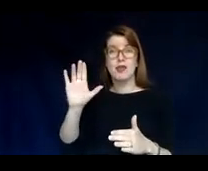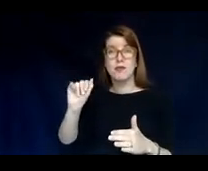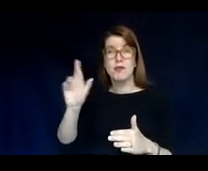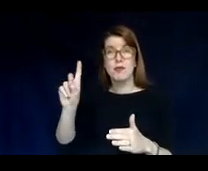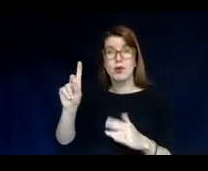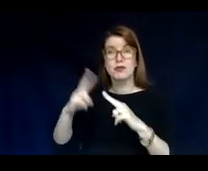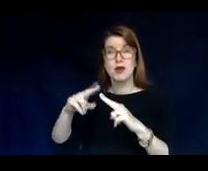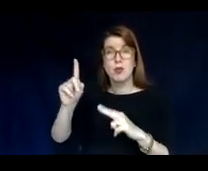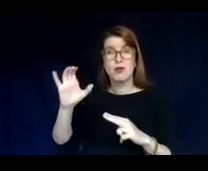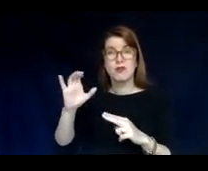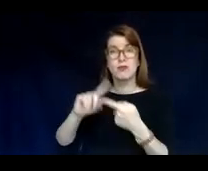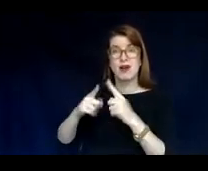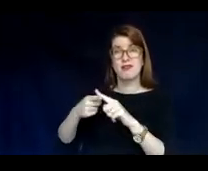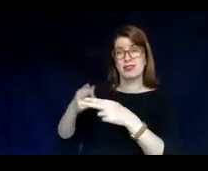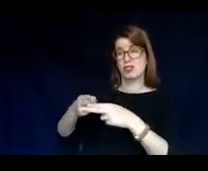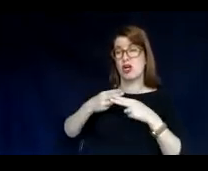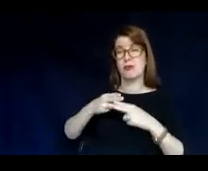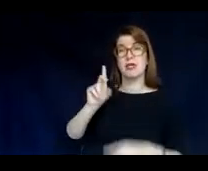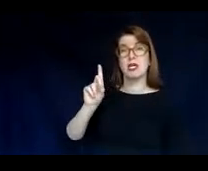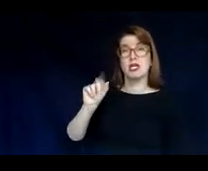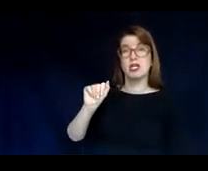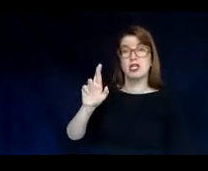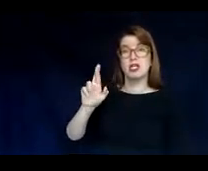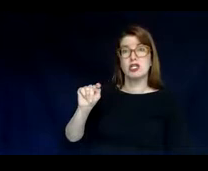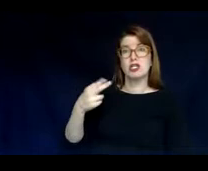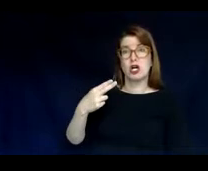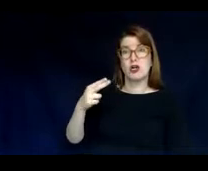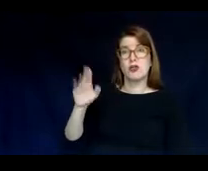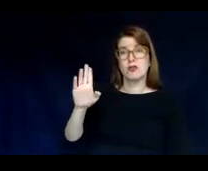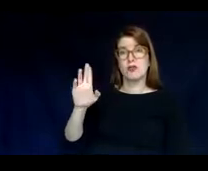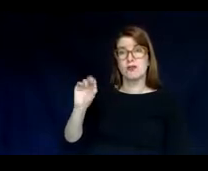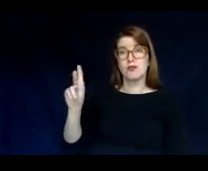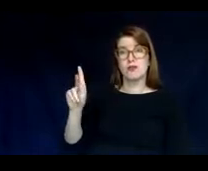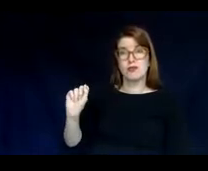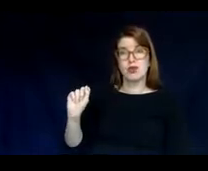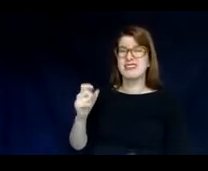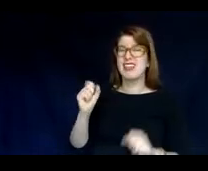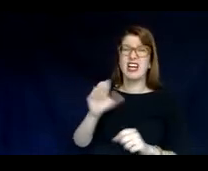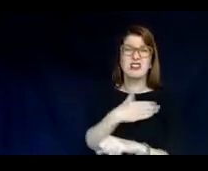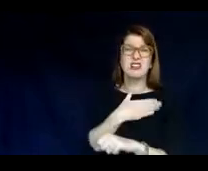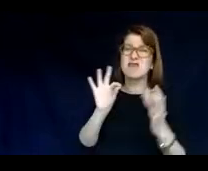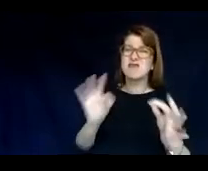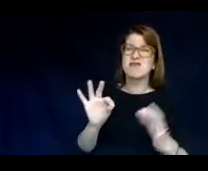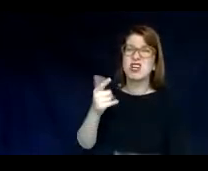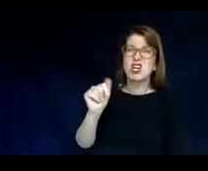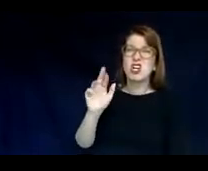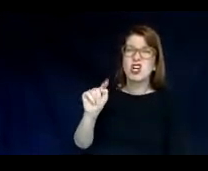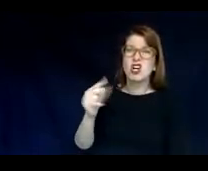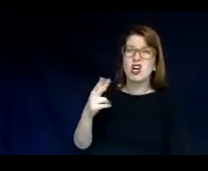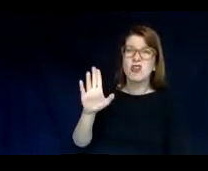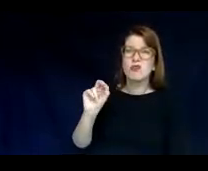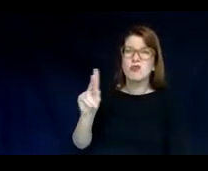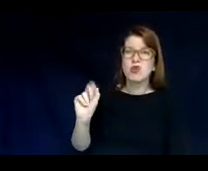had a nickname for me. They used to call me Dark Brooks, because I could sing a mean Garth Brooks and lay down George Strait like nobody's business. Now, here's the